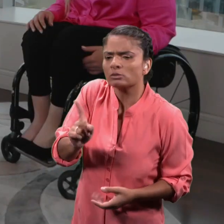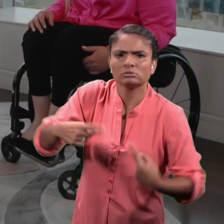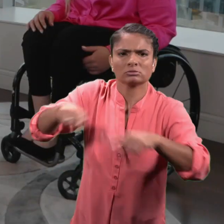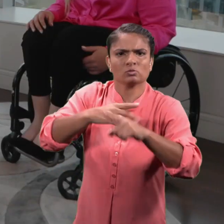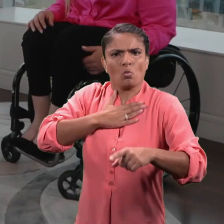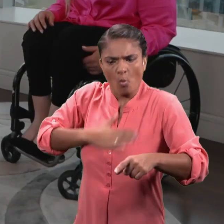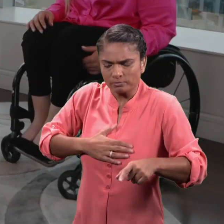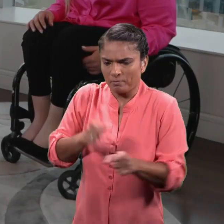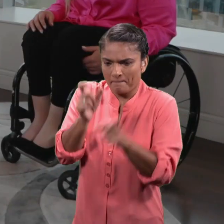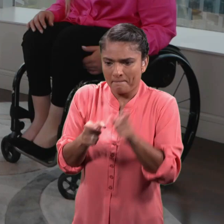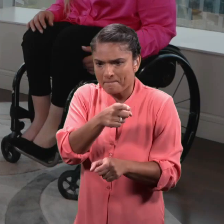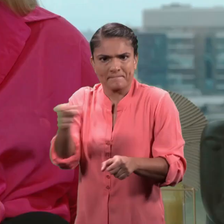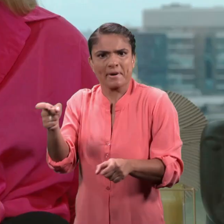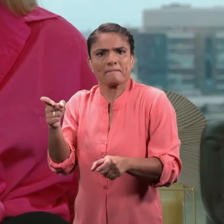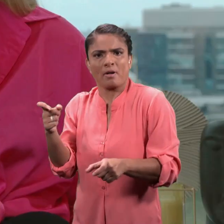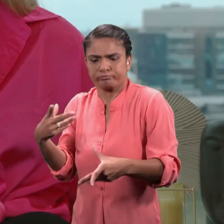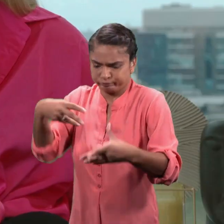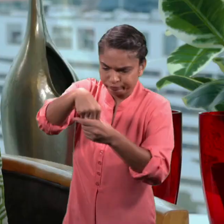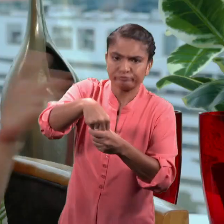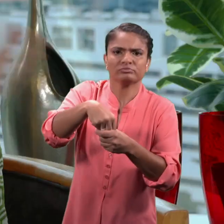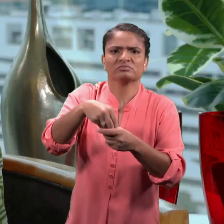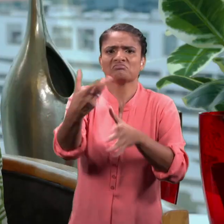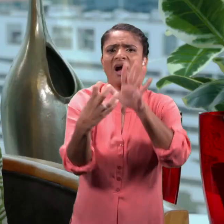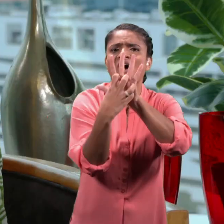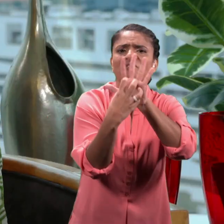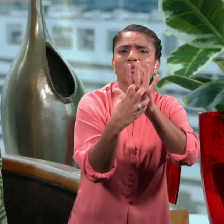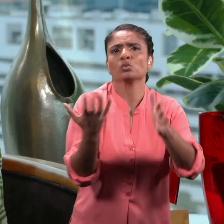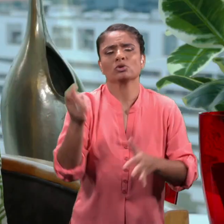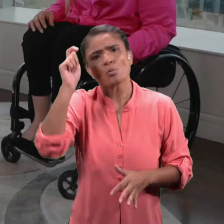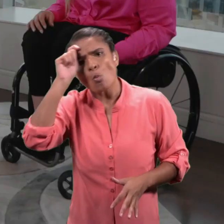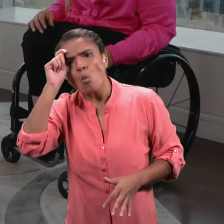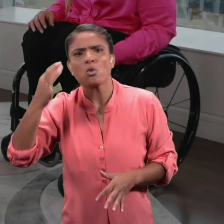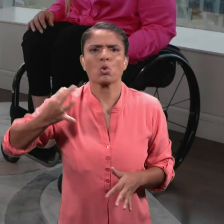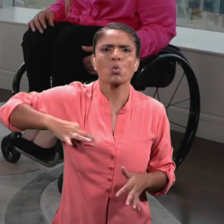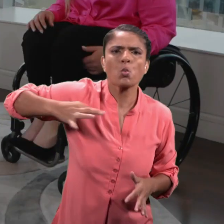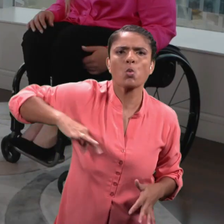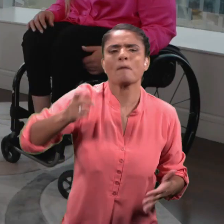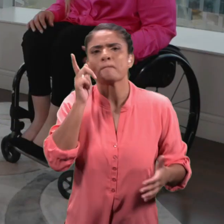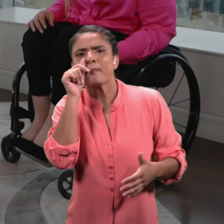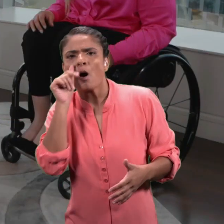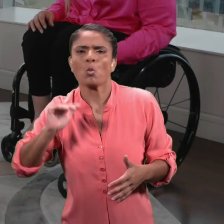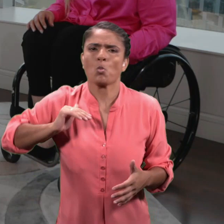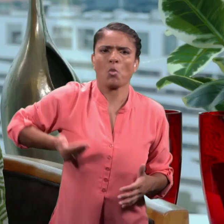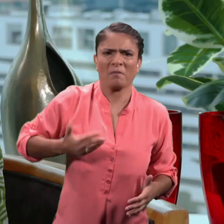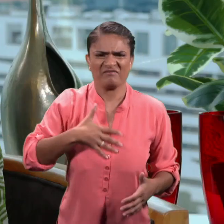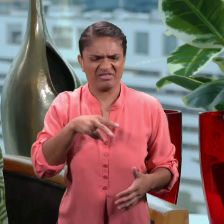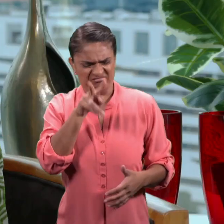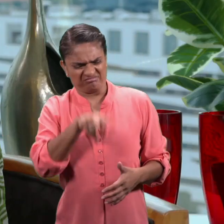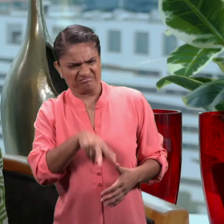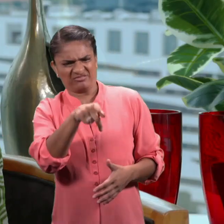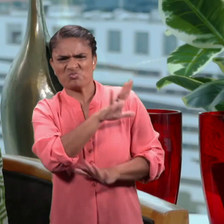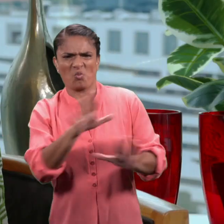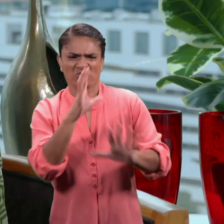say, we want any type of person to respond to this ad. For girls and boys and men and women out there that feel that they're